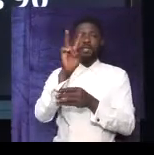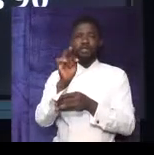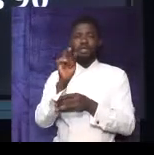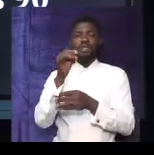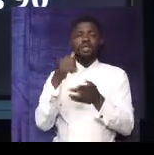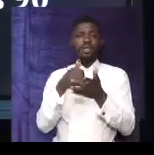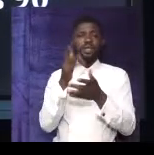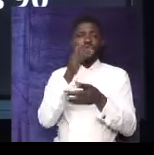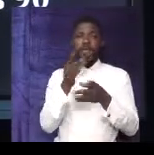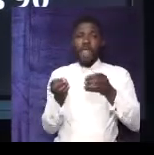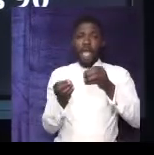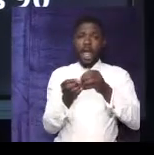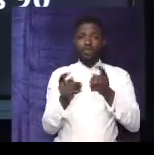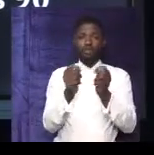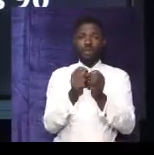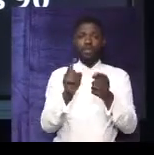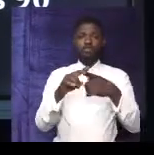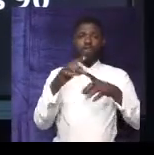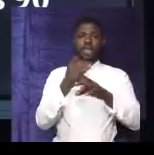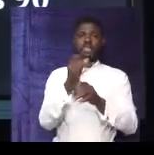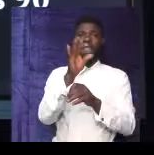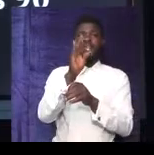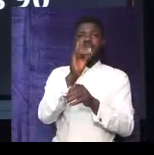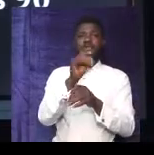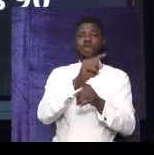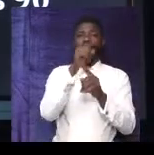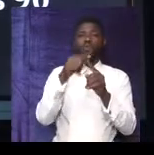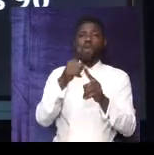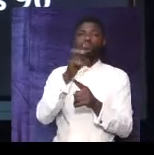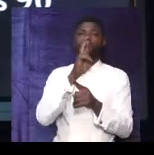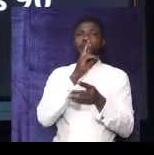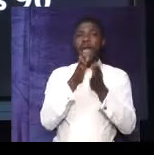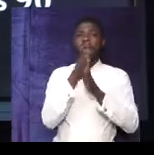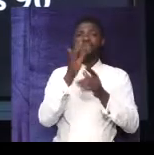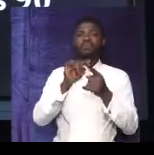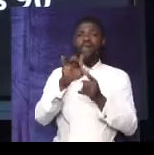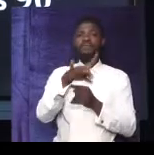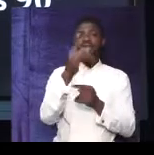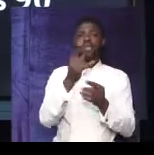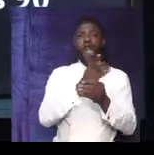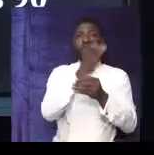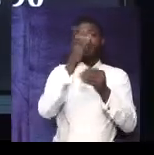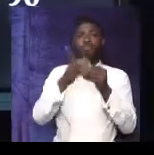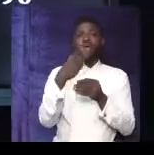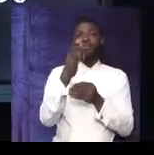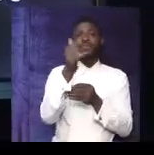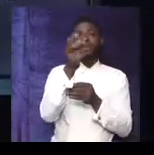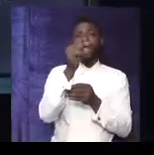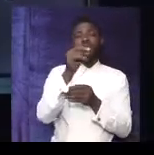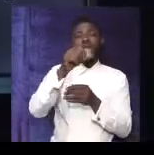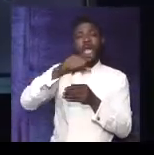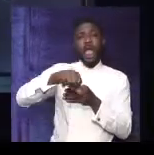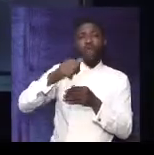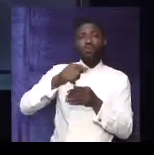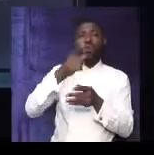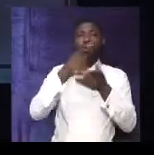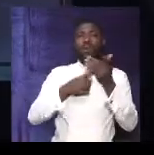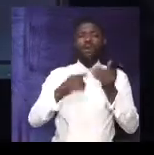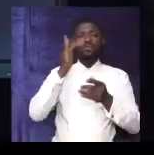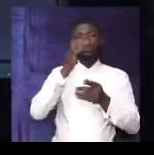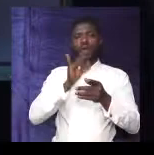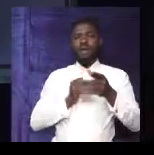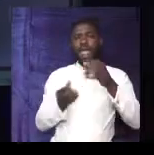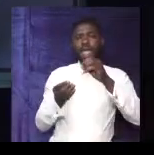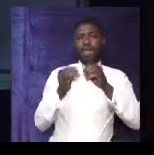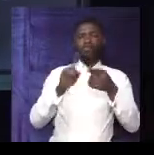because 58 will be added to 32 to get 90. When you're asked to find the complement of an angle, it means